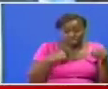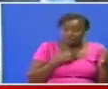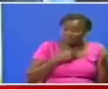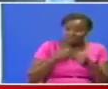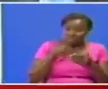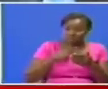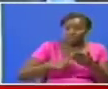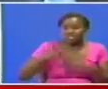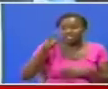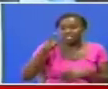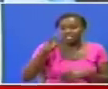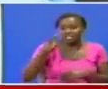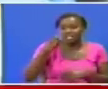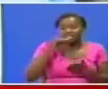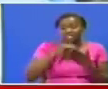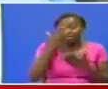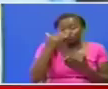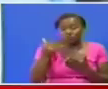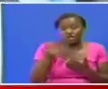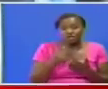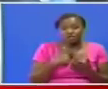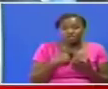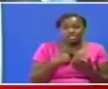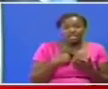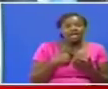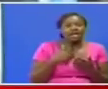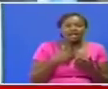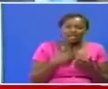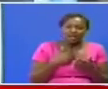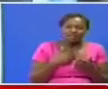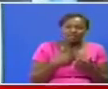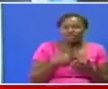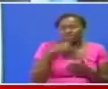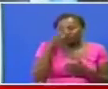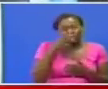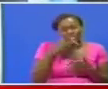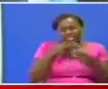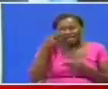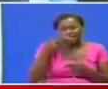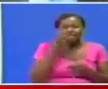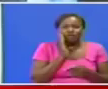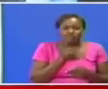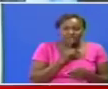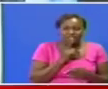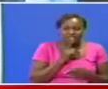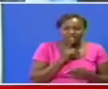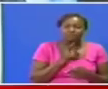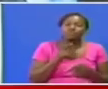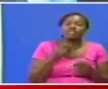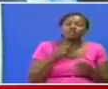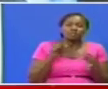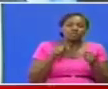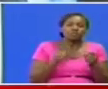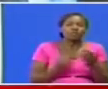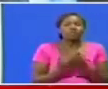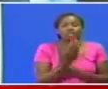right. That is why I will fight to create jobs so that parents can afford to raise their children today